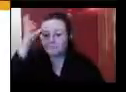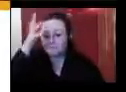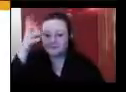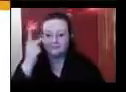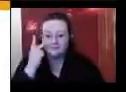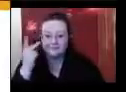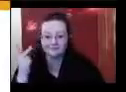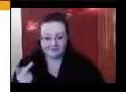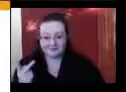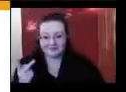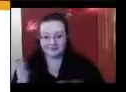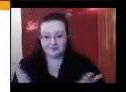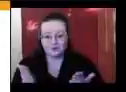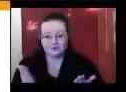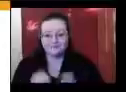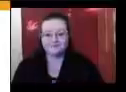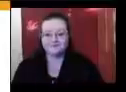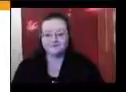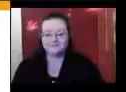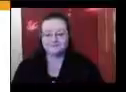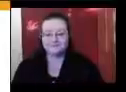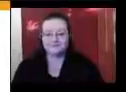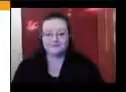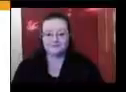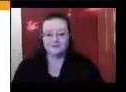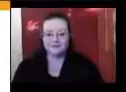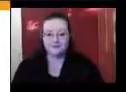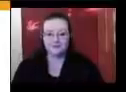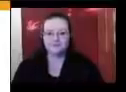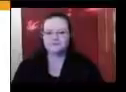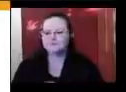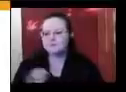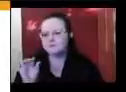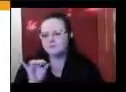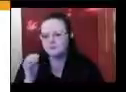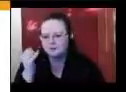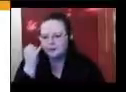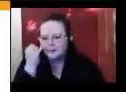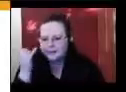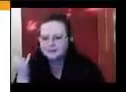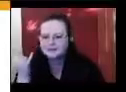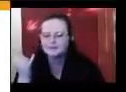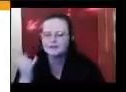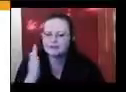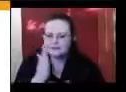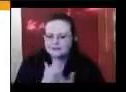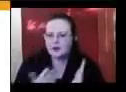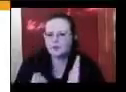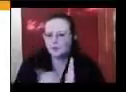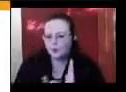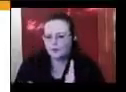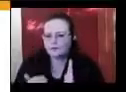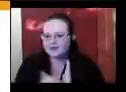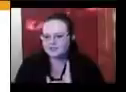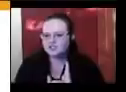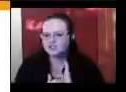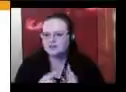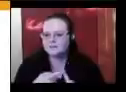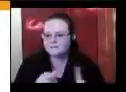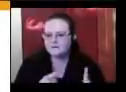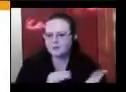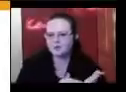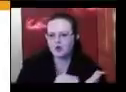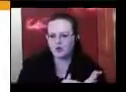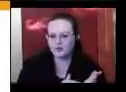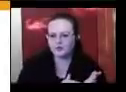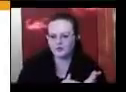see, is obviously some repetition from Dr. Meghani's presentation, because our return to